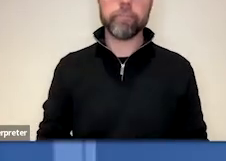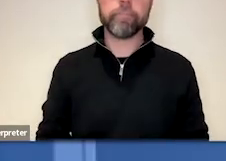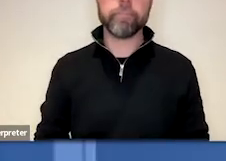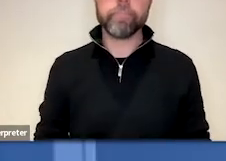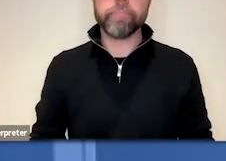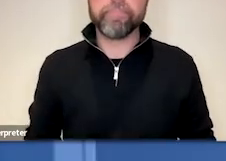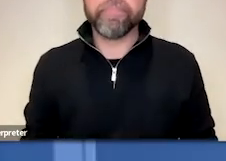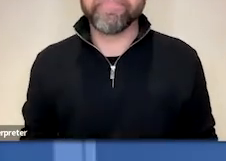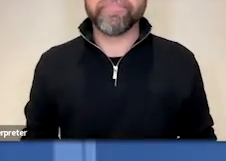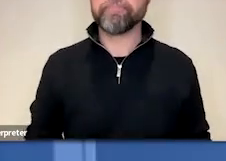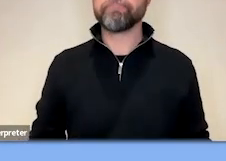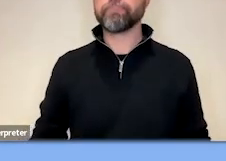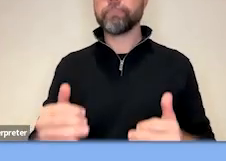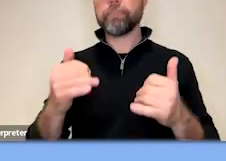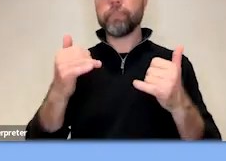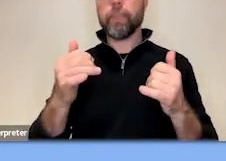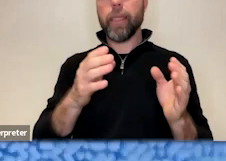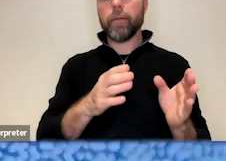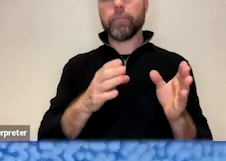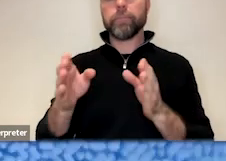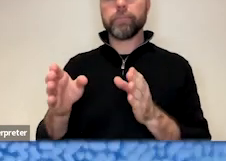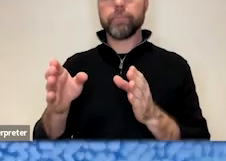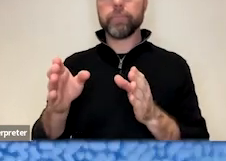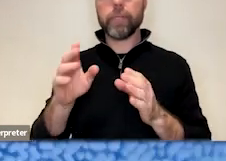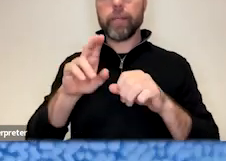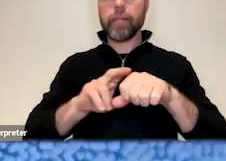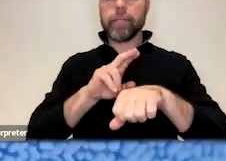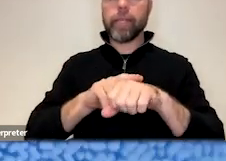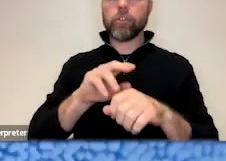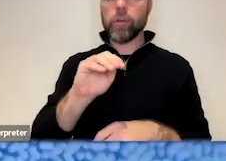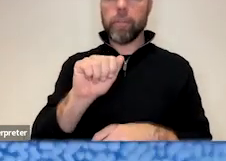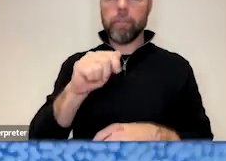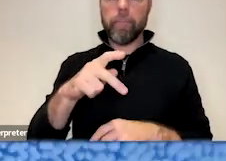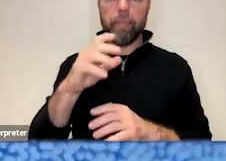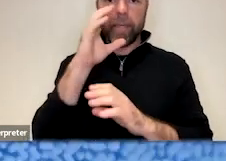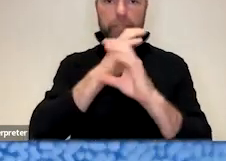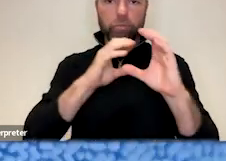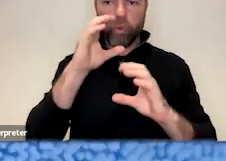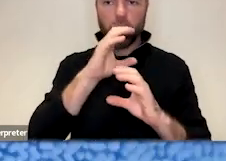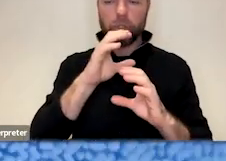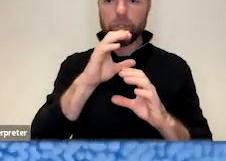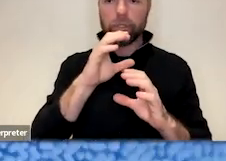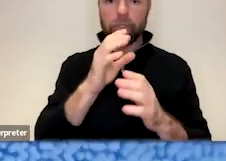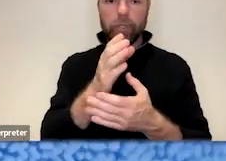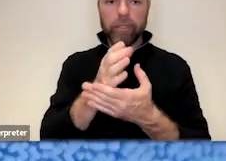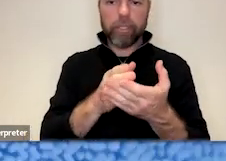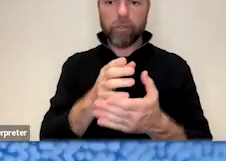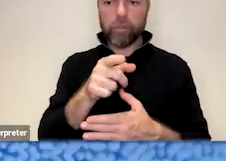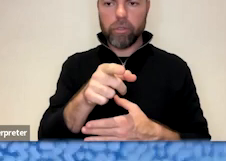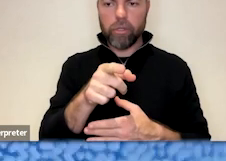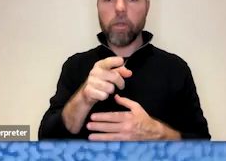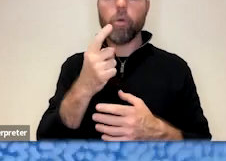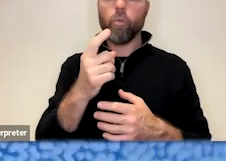right. I'm now going to move on over to our National Map Explorers section. This is one of the, again,